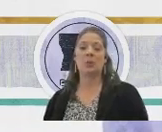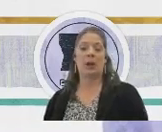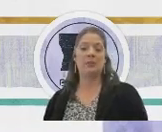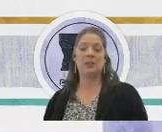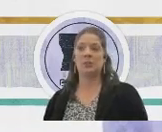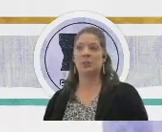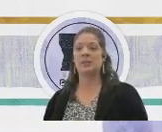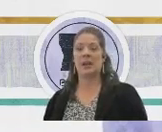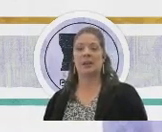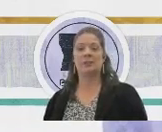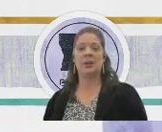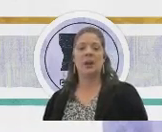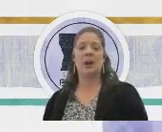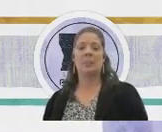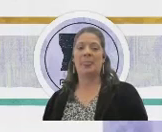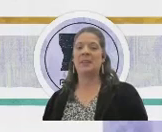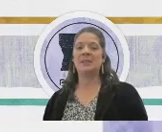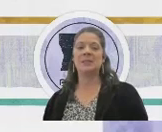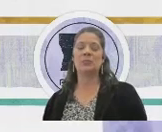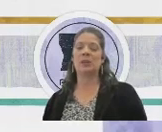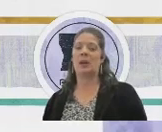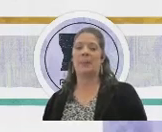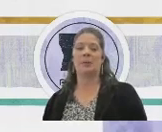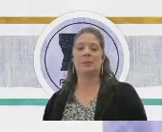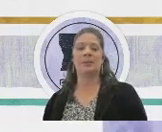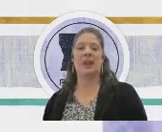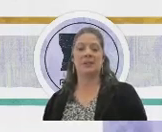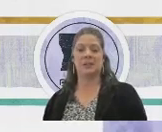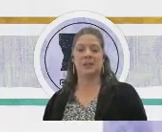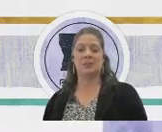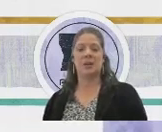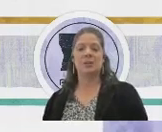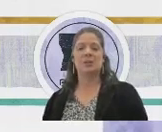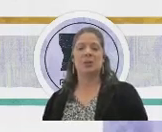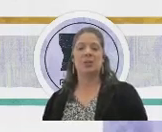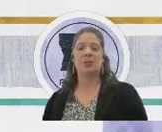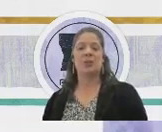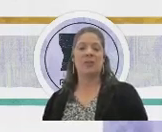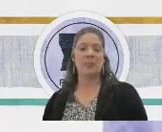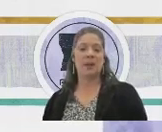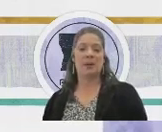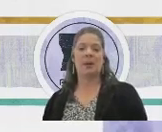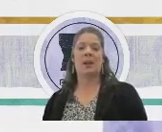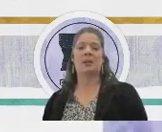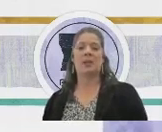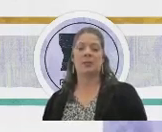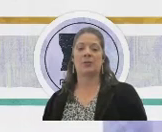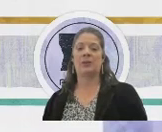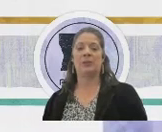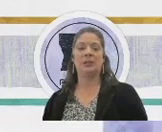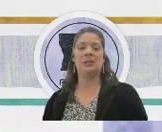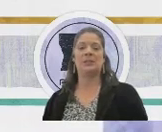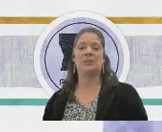pre-K to 12 teachers and staff, this is really not the purpose of that system. So the FBI and